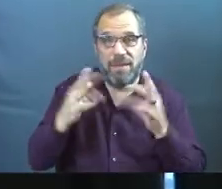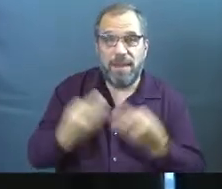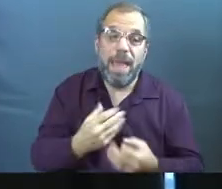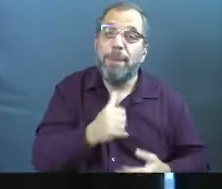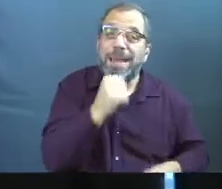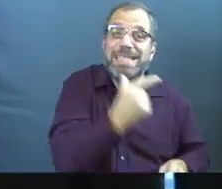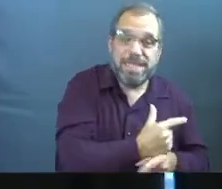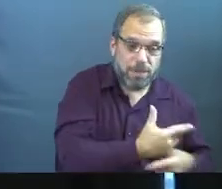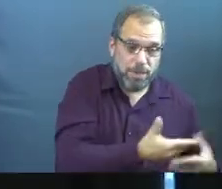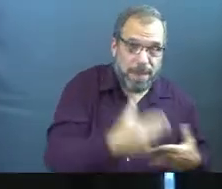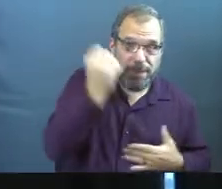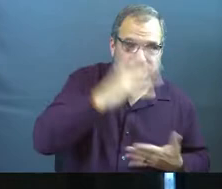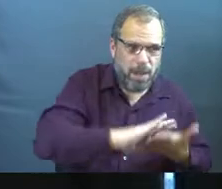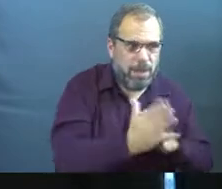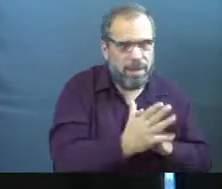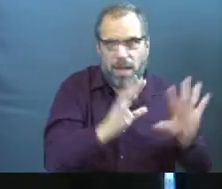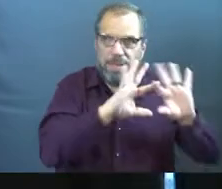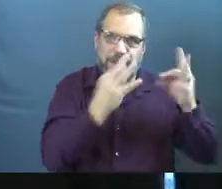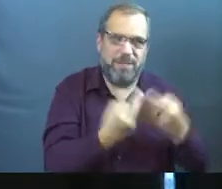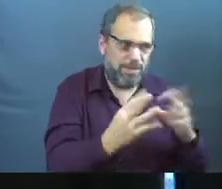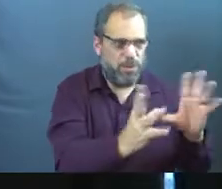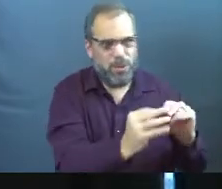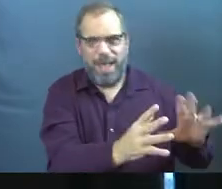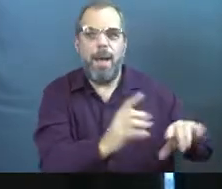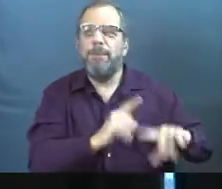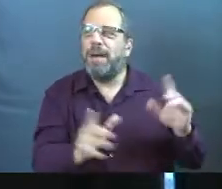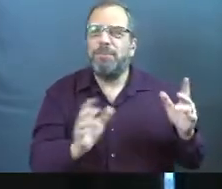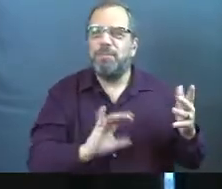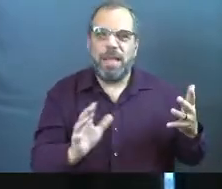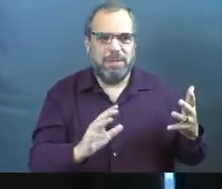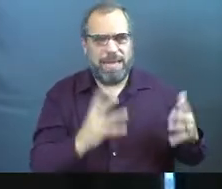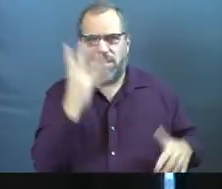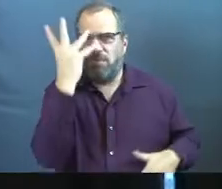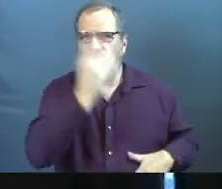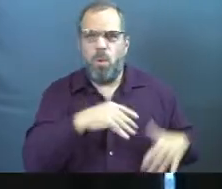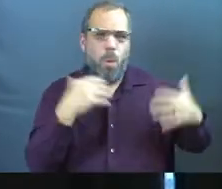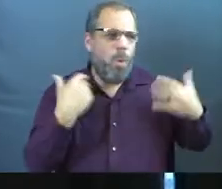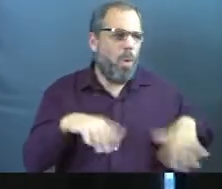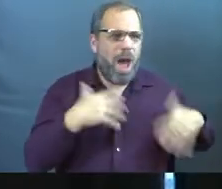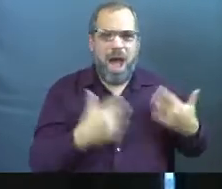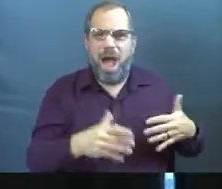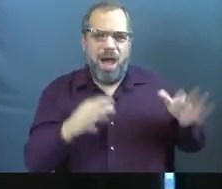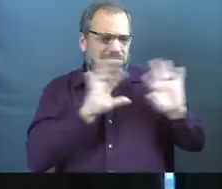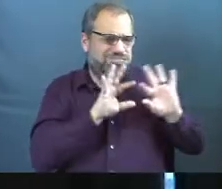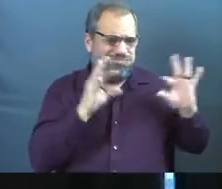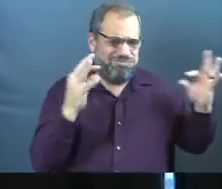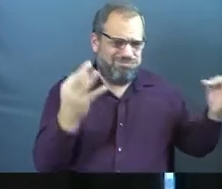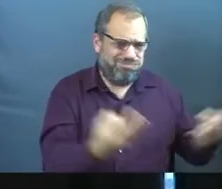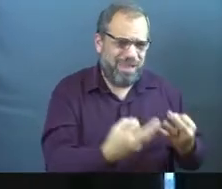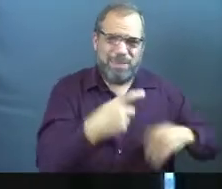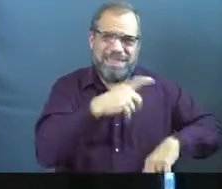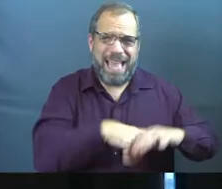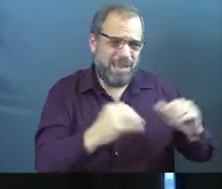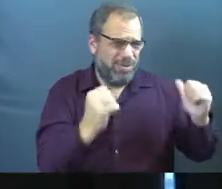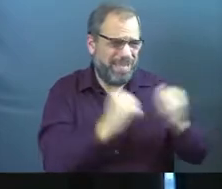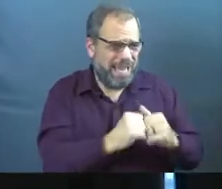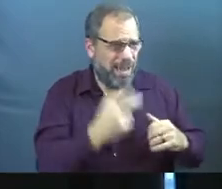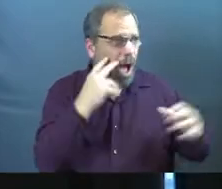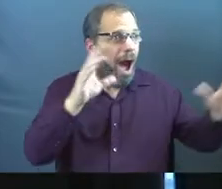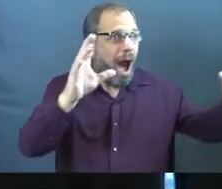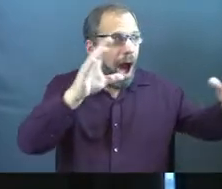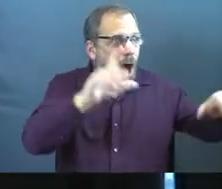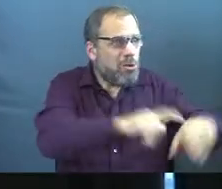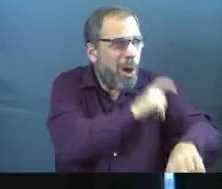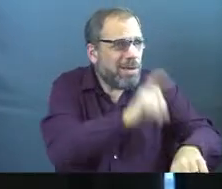baby shower, and the baby shower kind of turned into like a family reunion, but it was like such a beautiful thing. Like, we got to all just spend time together. I'd seen people I hadn't